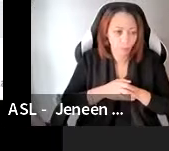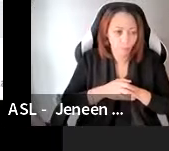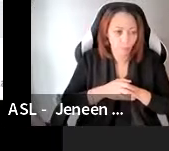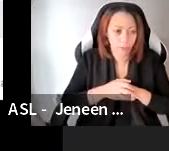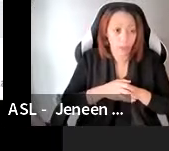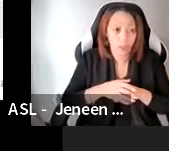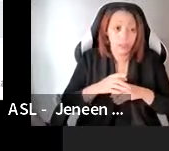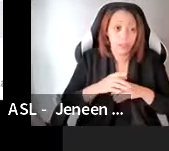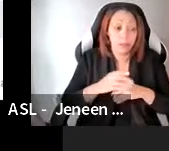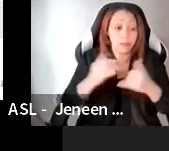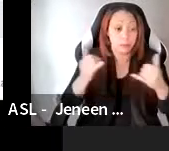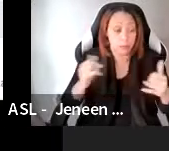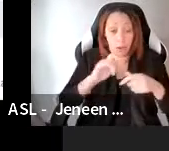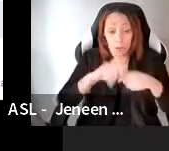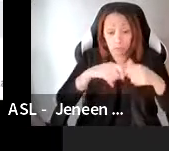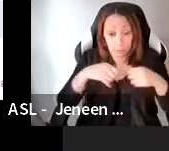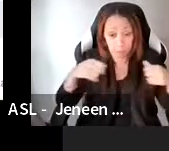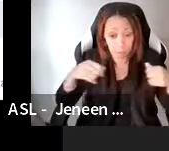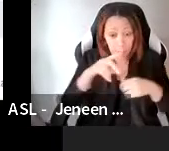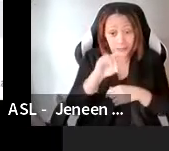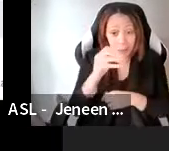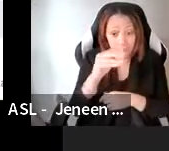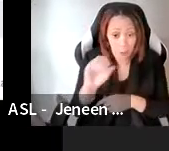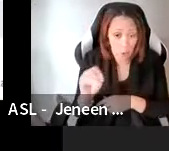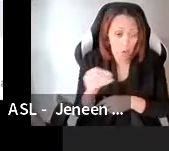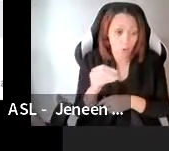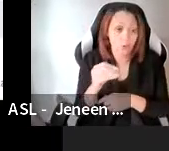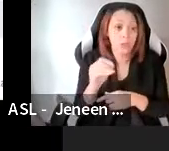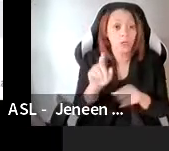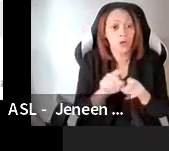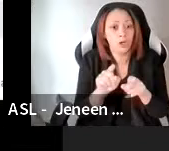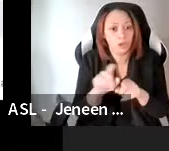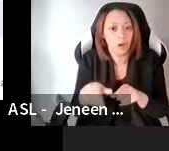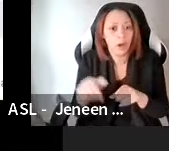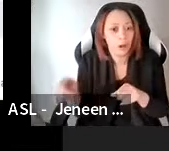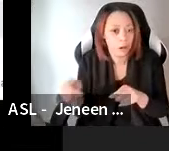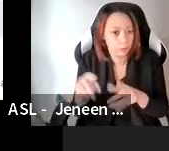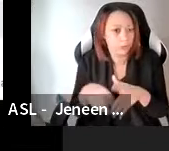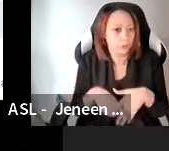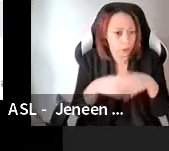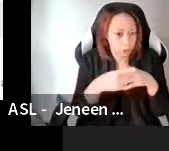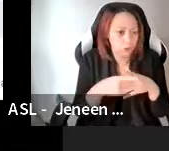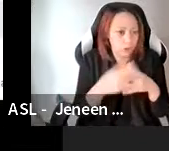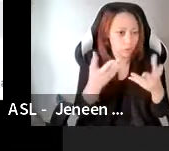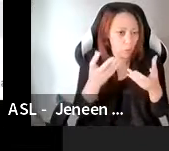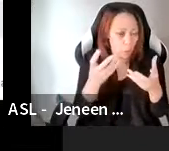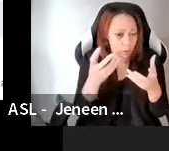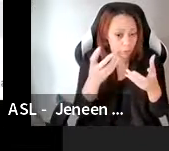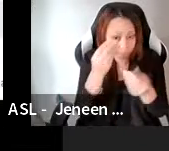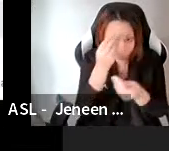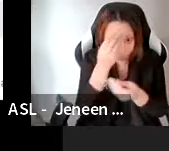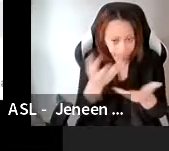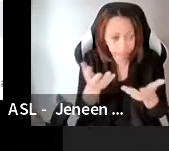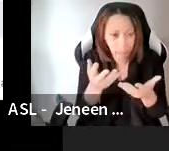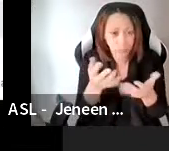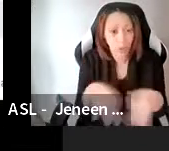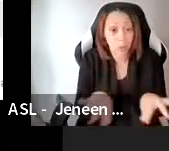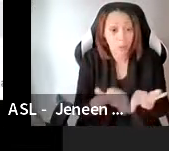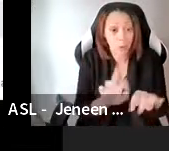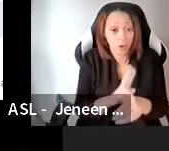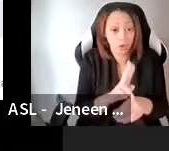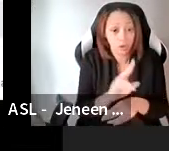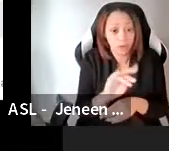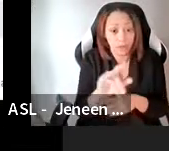actually wraps up our demo. And, as we segue to other components of the initiative, I do want to note that an important use of the